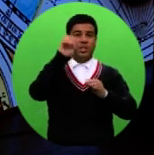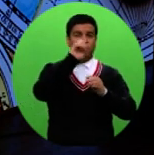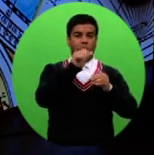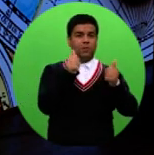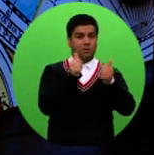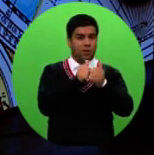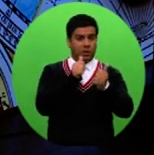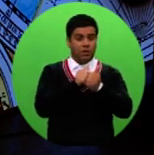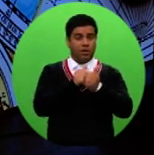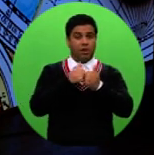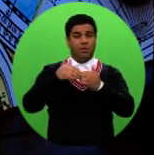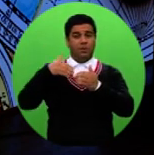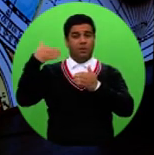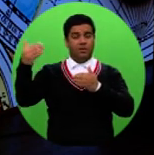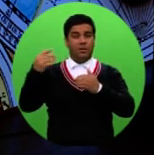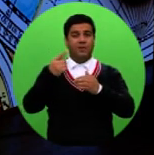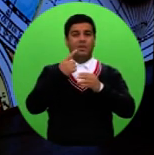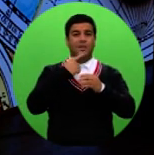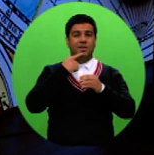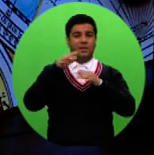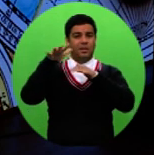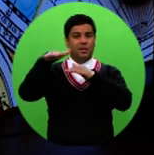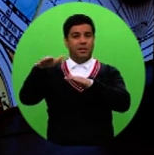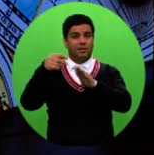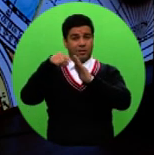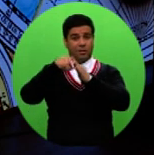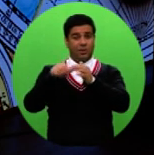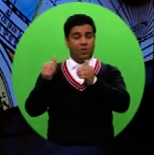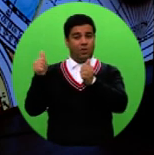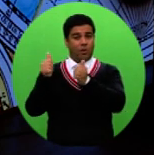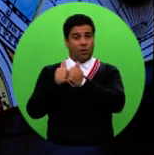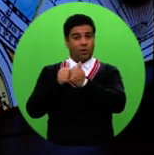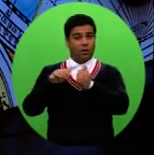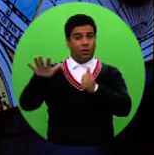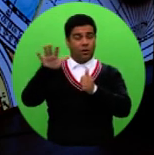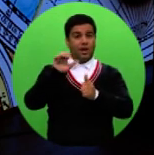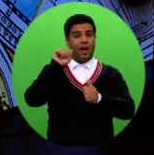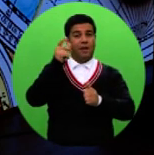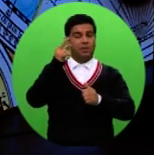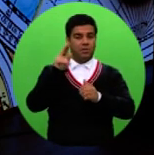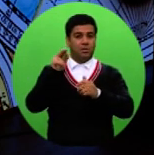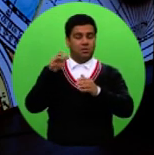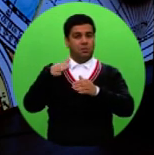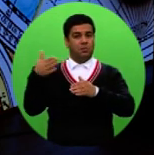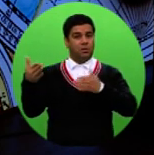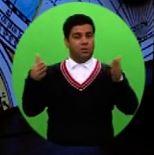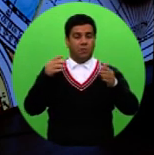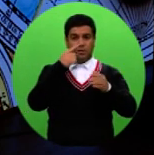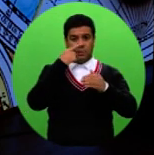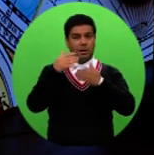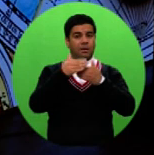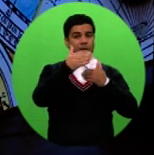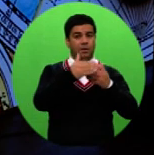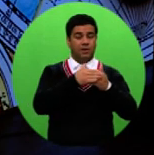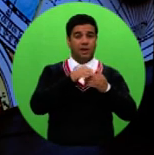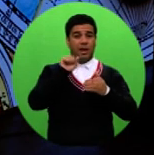Yevropadan Suvaysh kanali, Qizil dengiz va Bobil mandab bo'g'ozi orqali esa Osiyodan ajralib turadi. Afrikaning